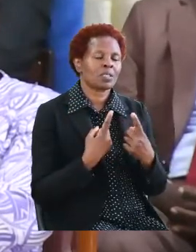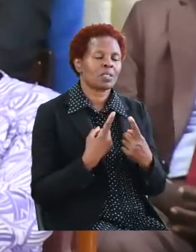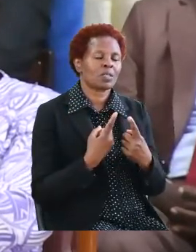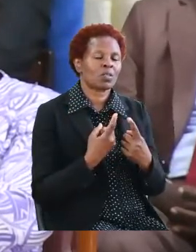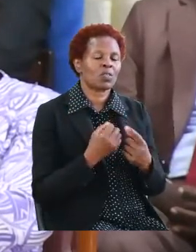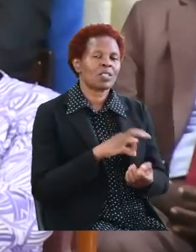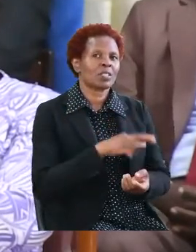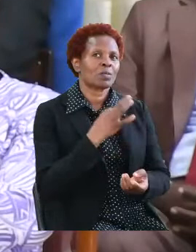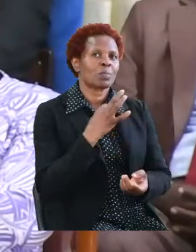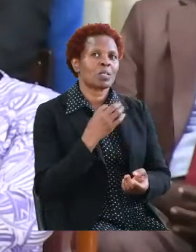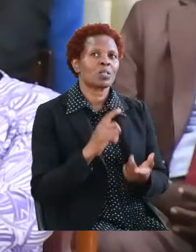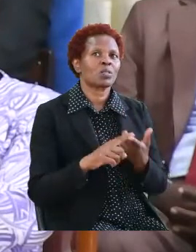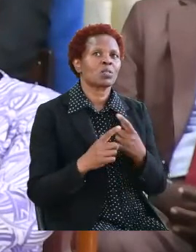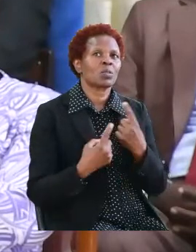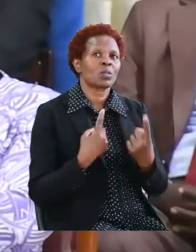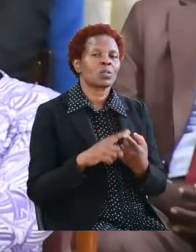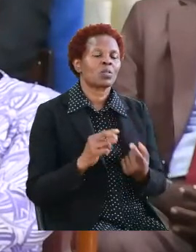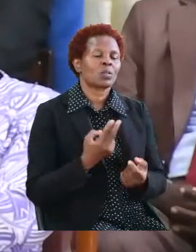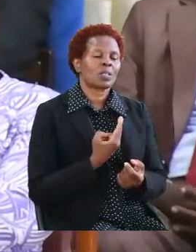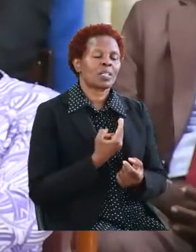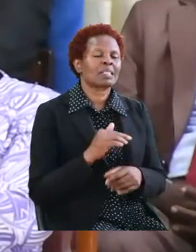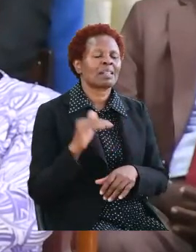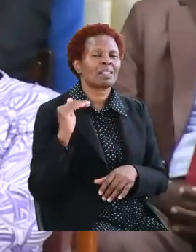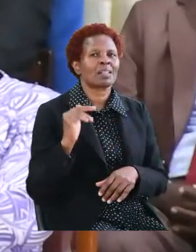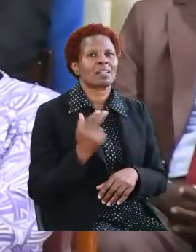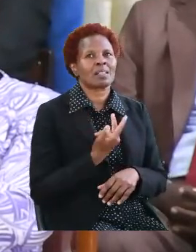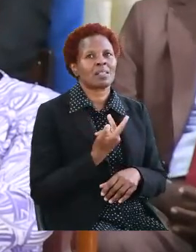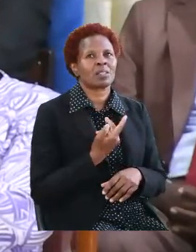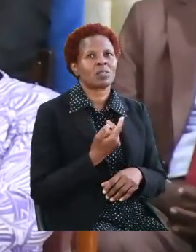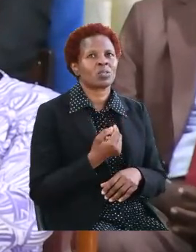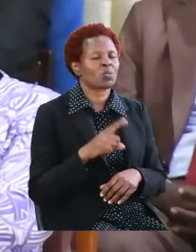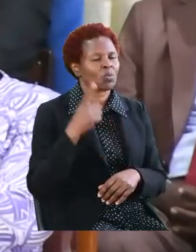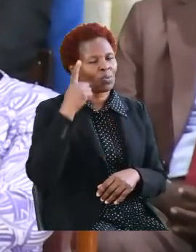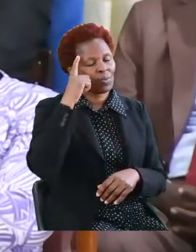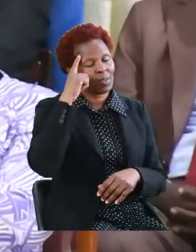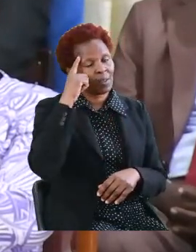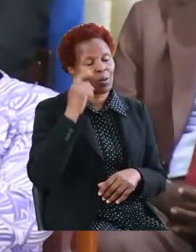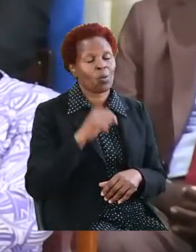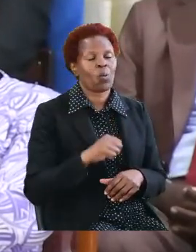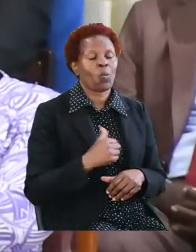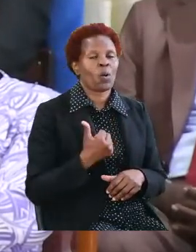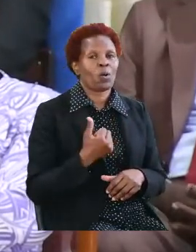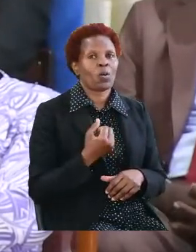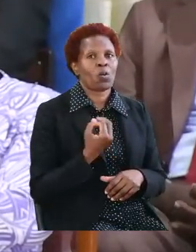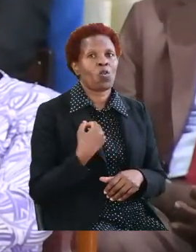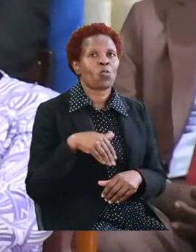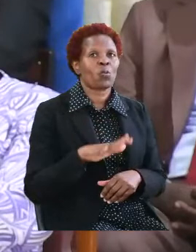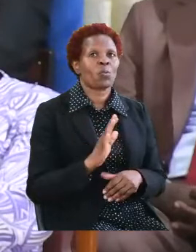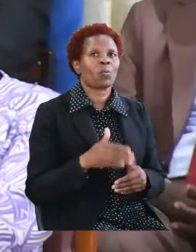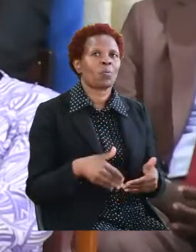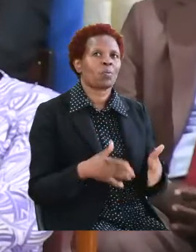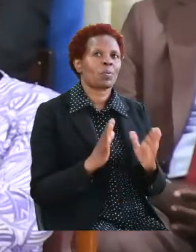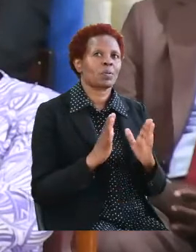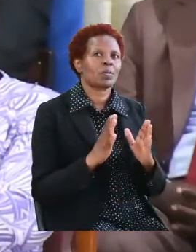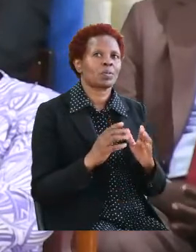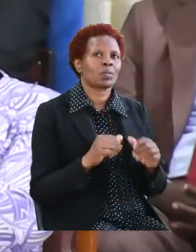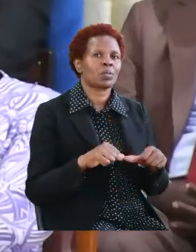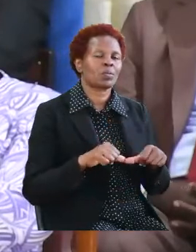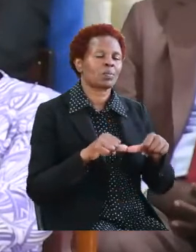of the Lord is speaking to us and asking us to give careful thoughts to our ways. And we